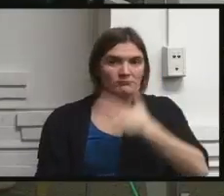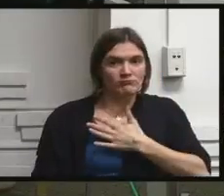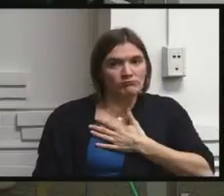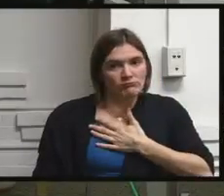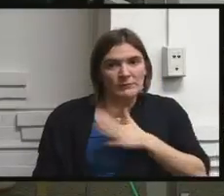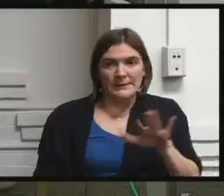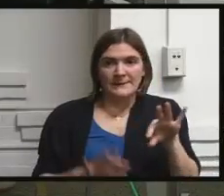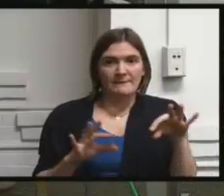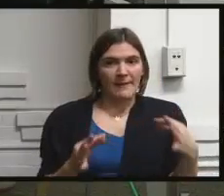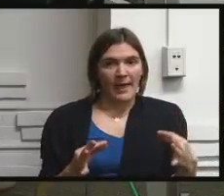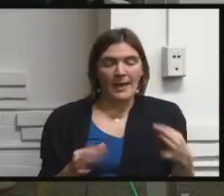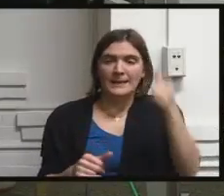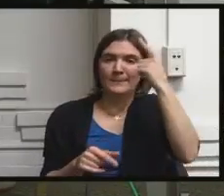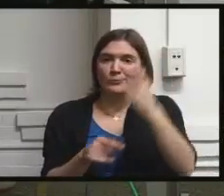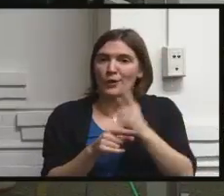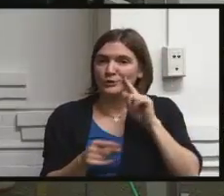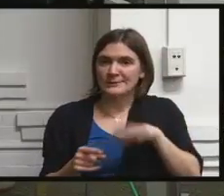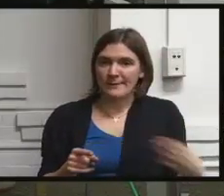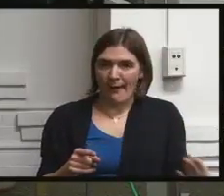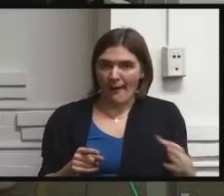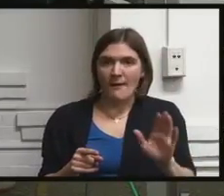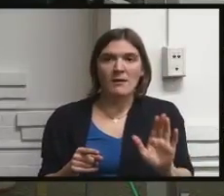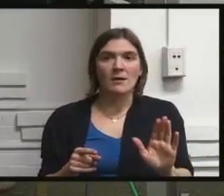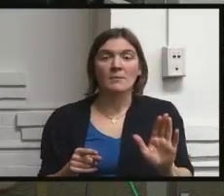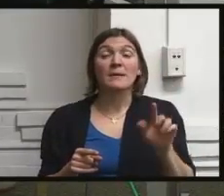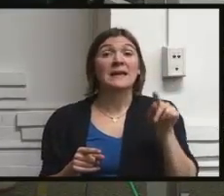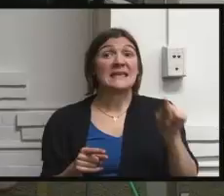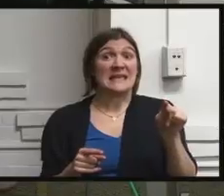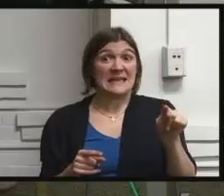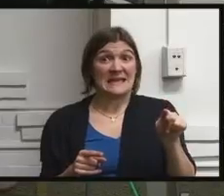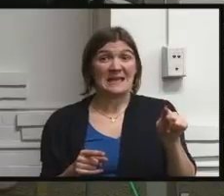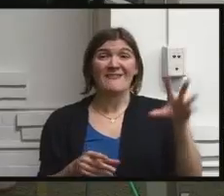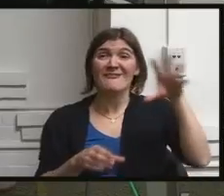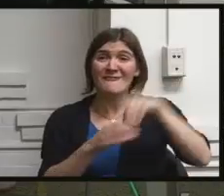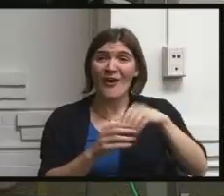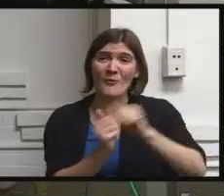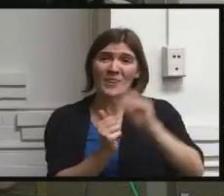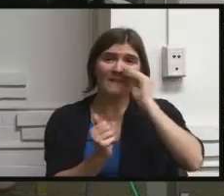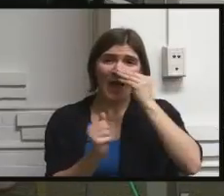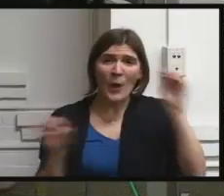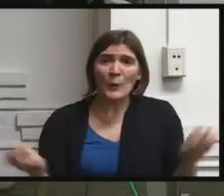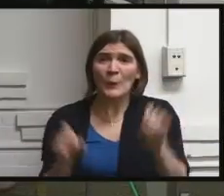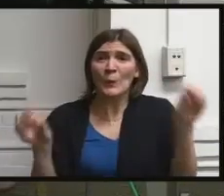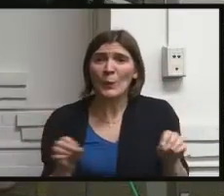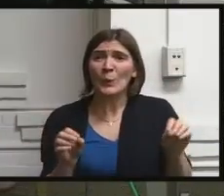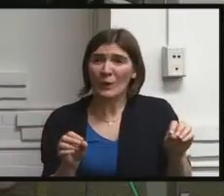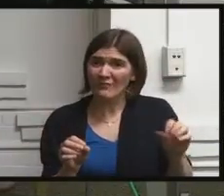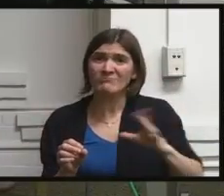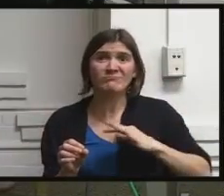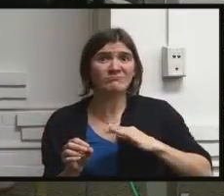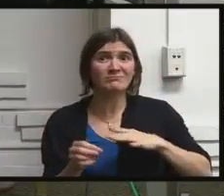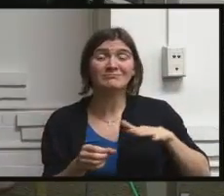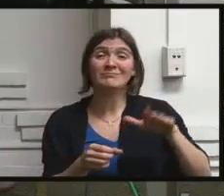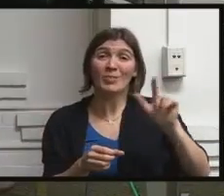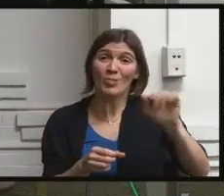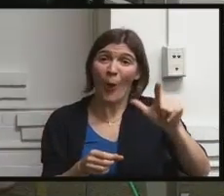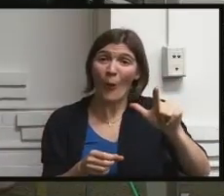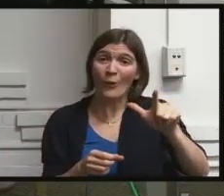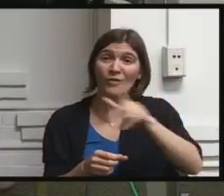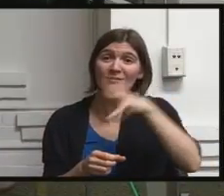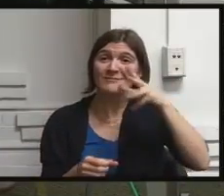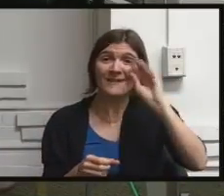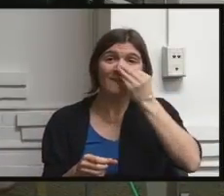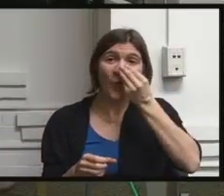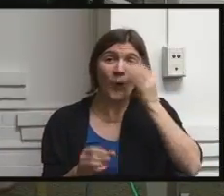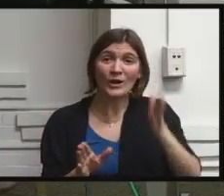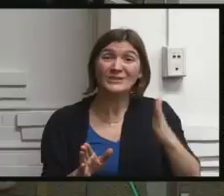to him and his family, but he is a significant player in our flower program. He is a local